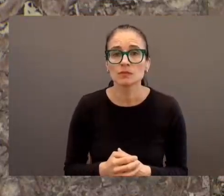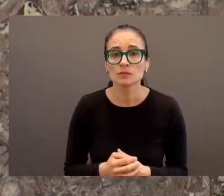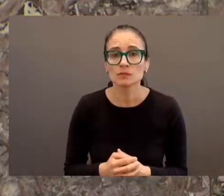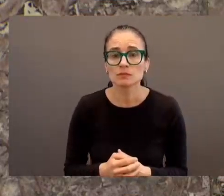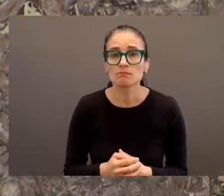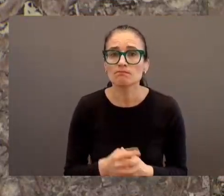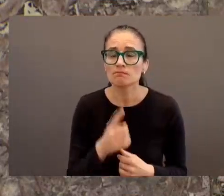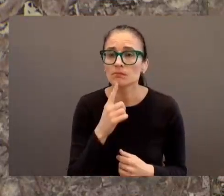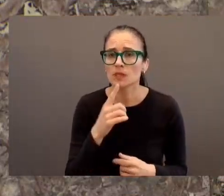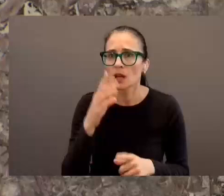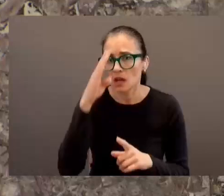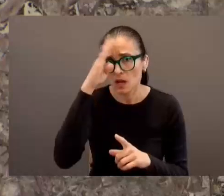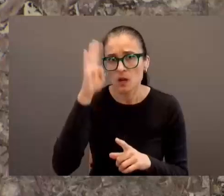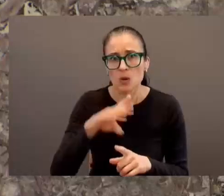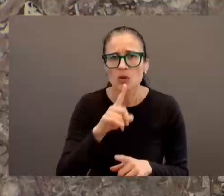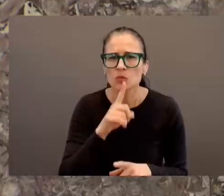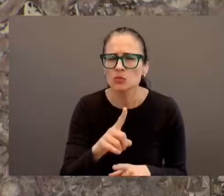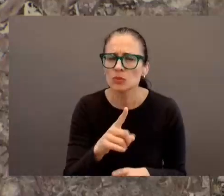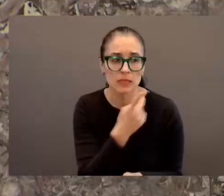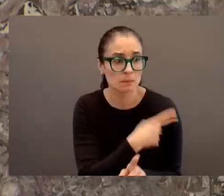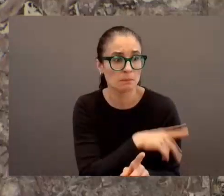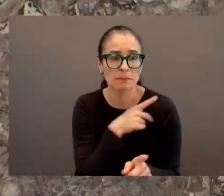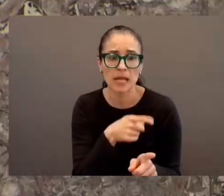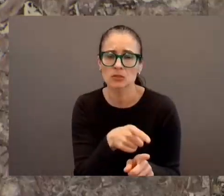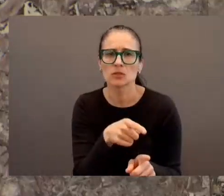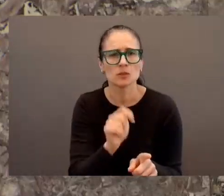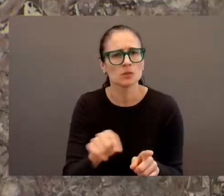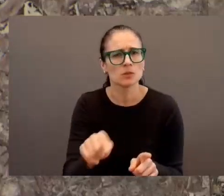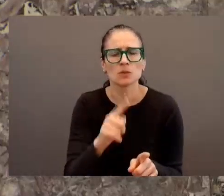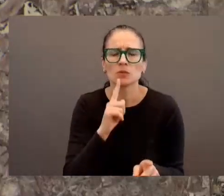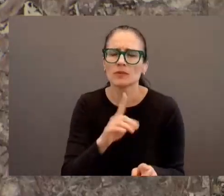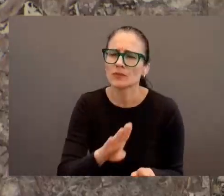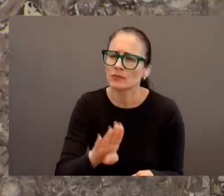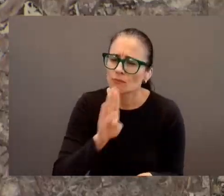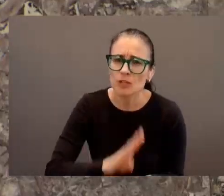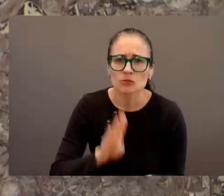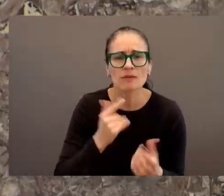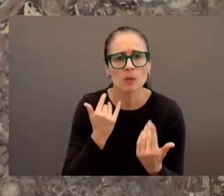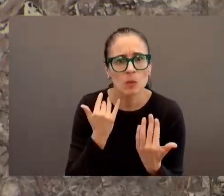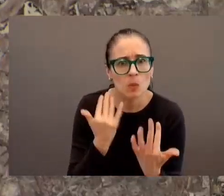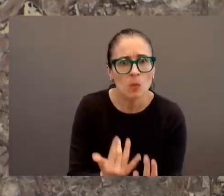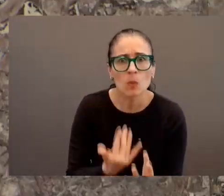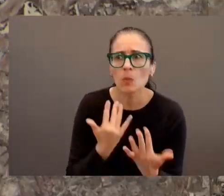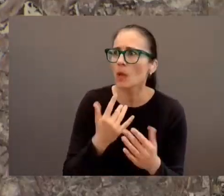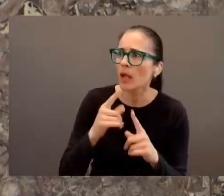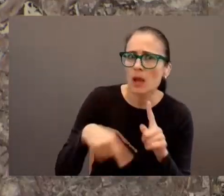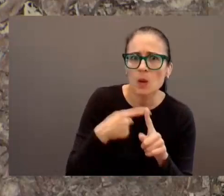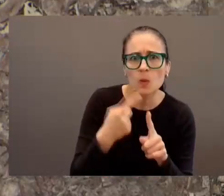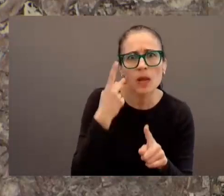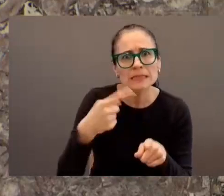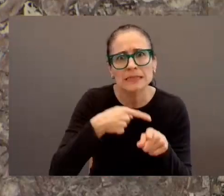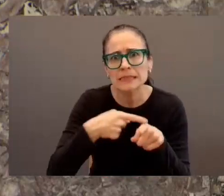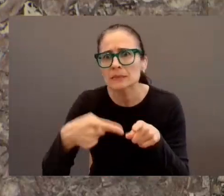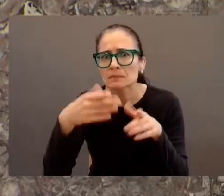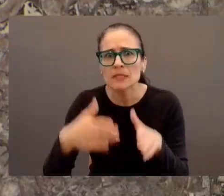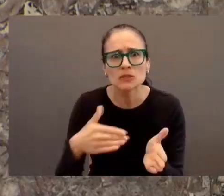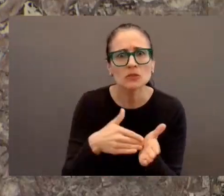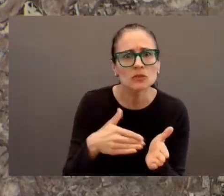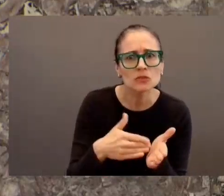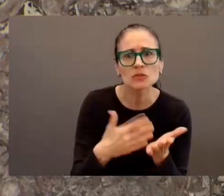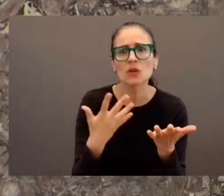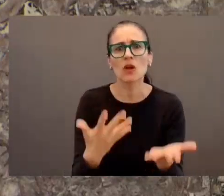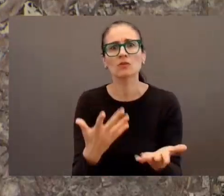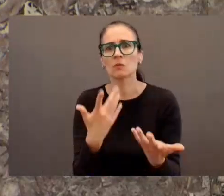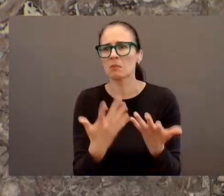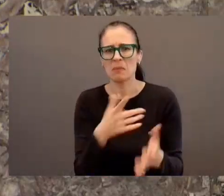patients to wait to be able to see a specialist, and to see them or a loved one in their family feel stuck on a wait list